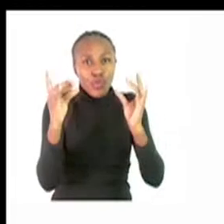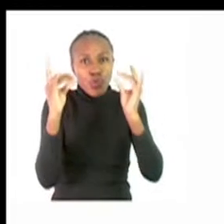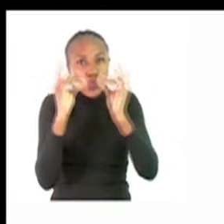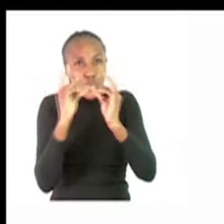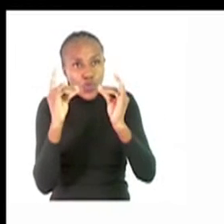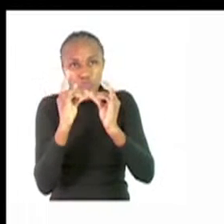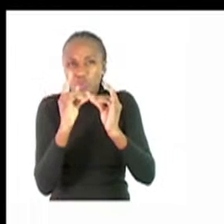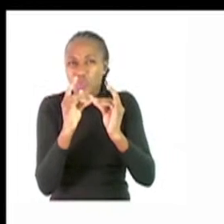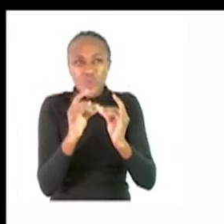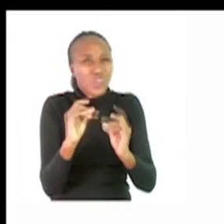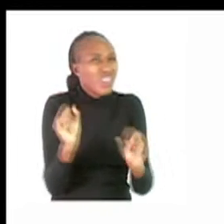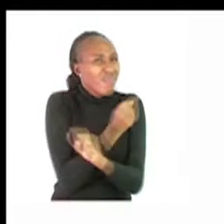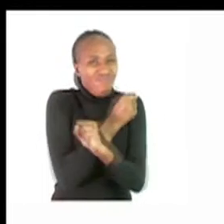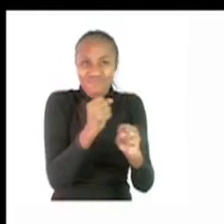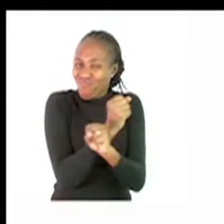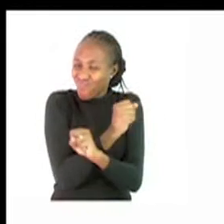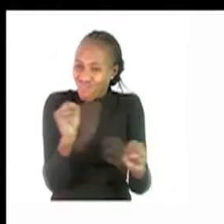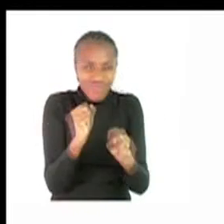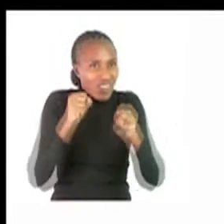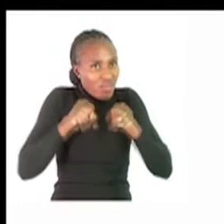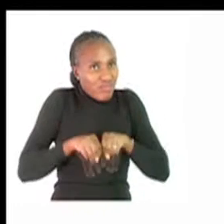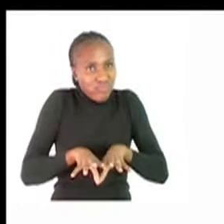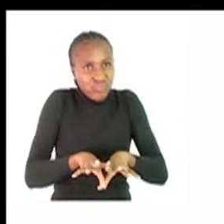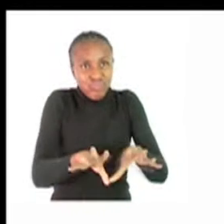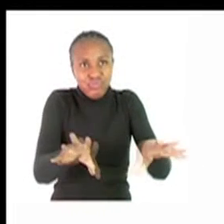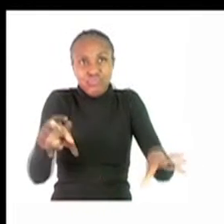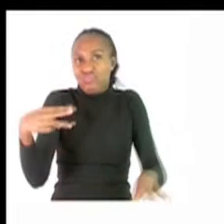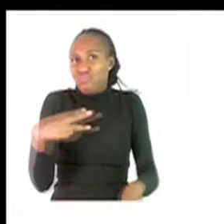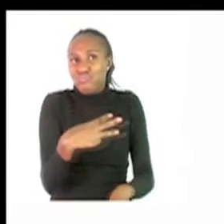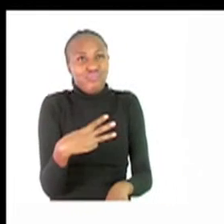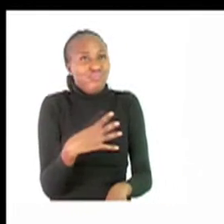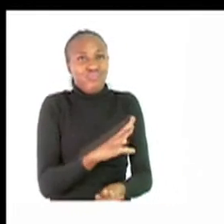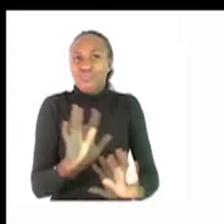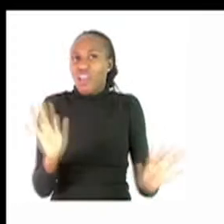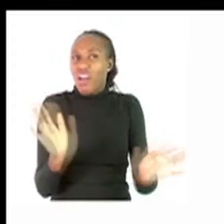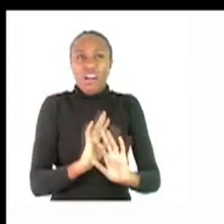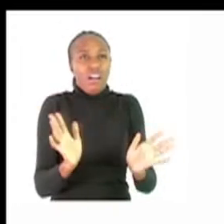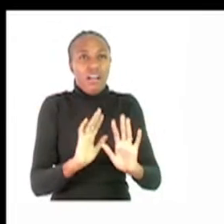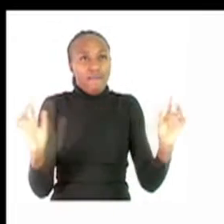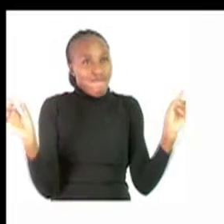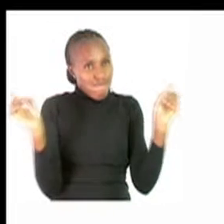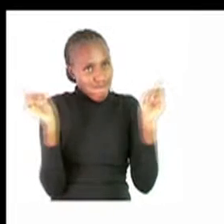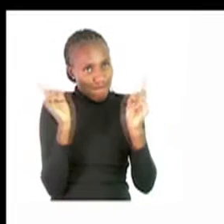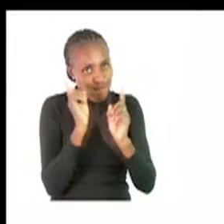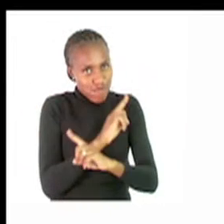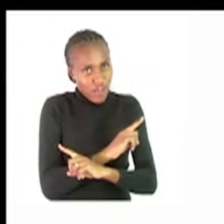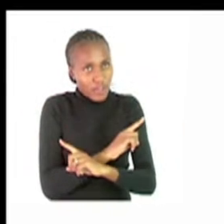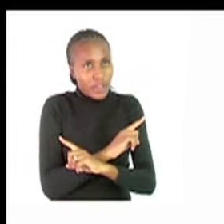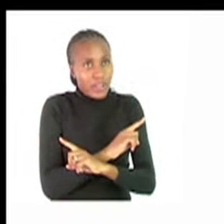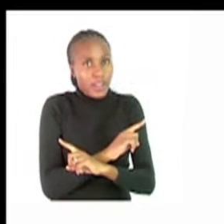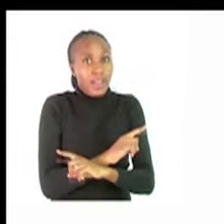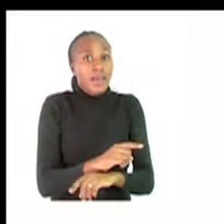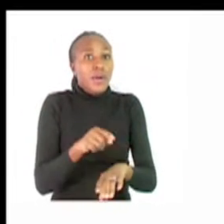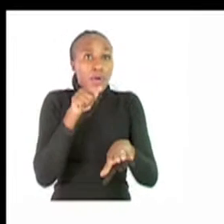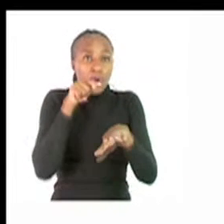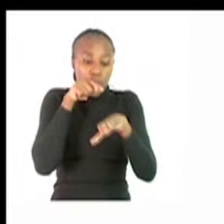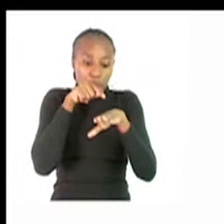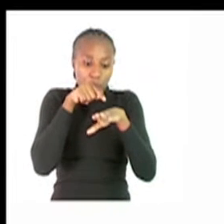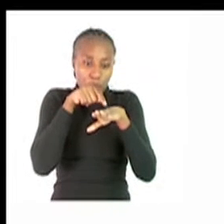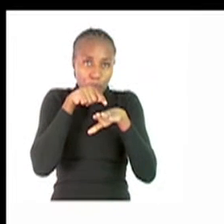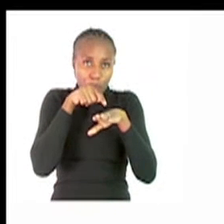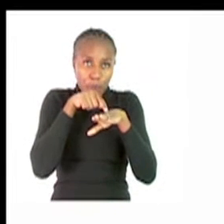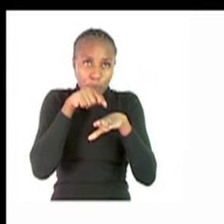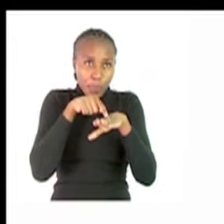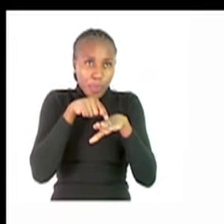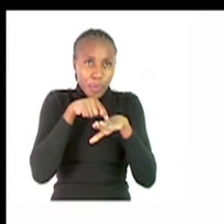Because HIV cannot live or cannot survive in salivas. Insect bites.